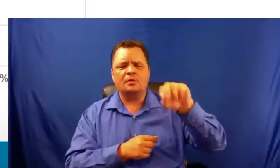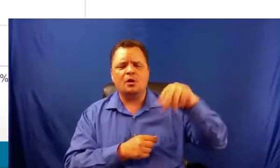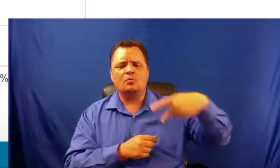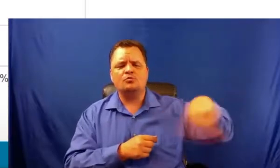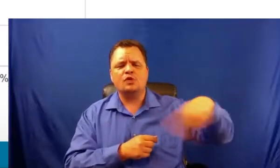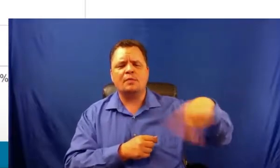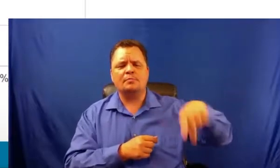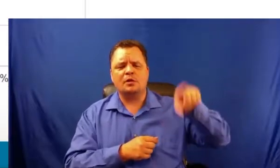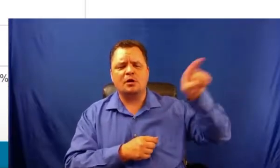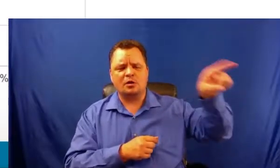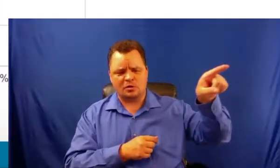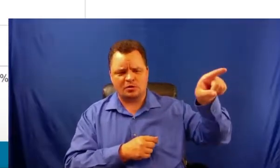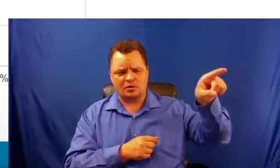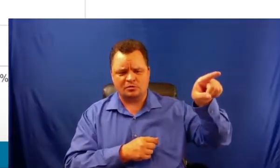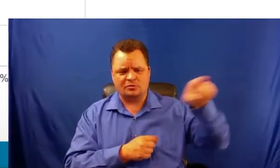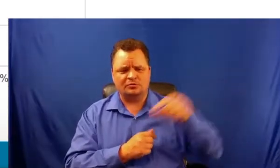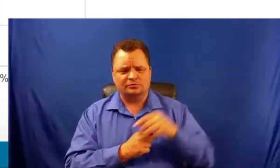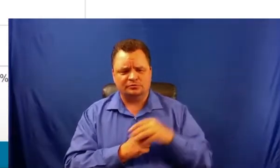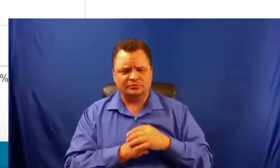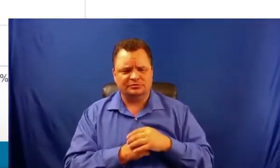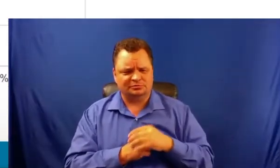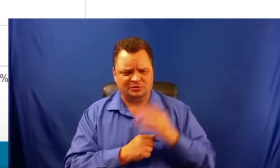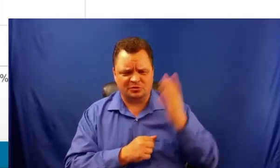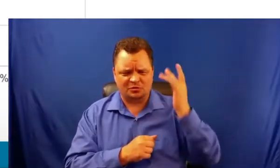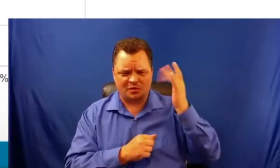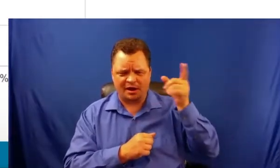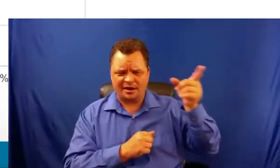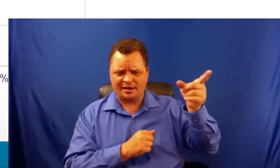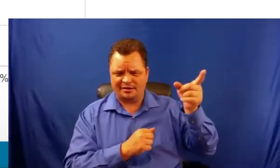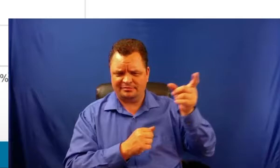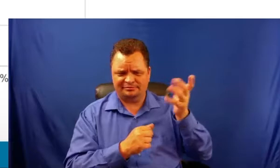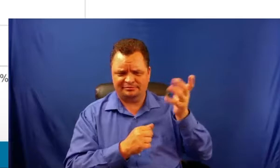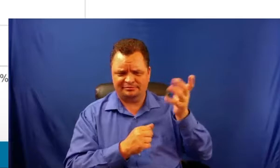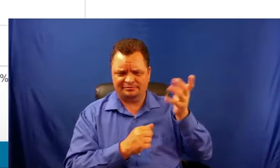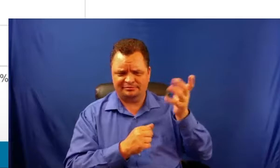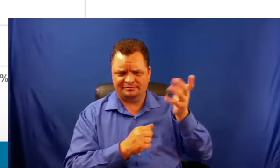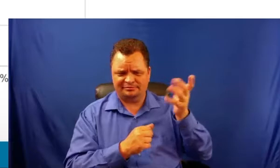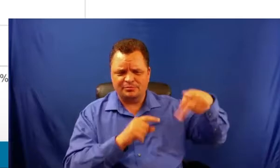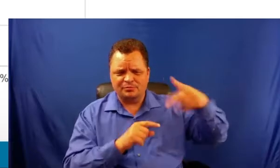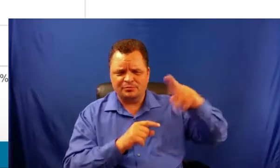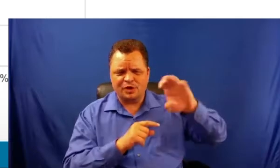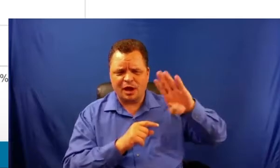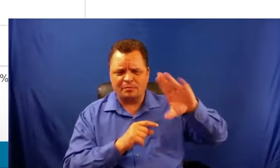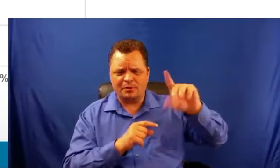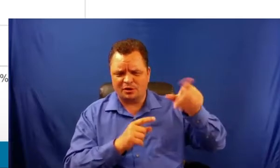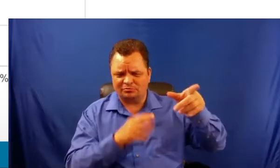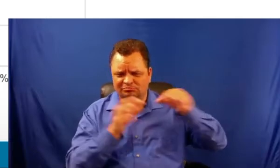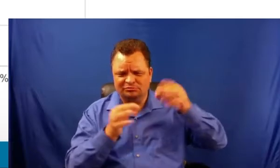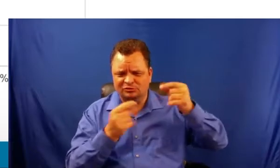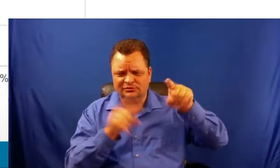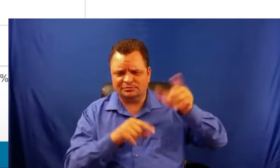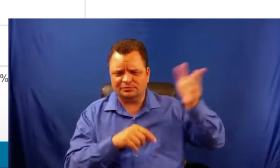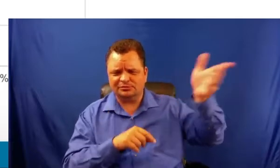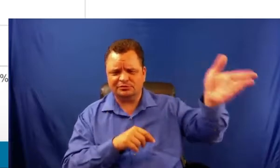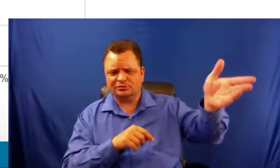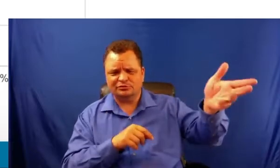would love to understand what is going on with Pueblo. Yeah, they've been interesting